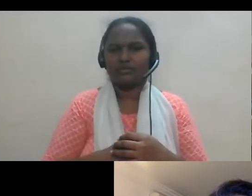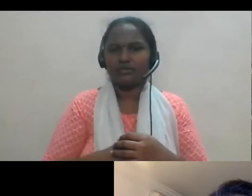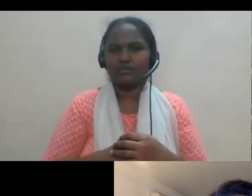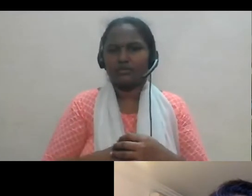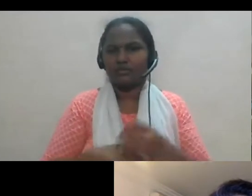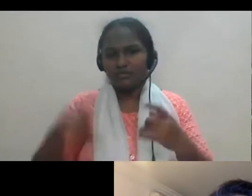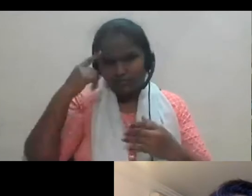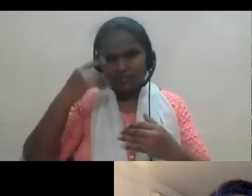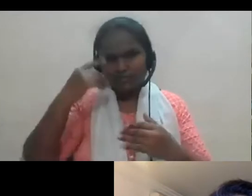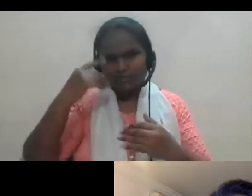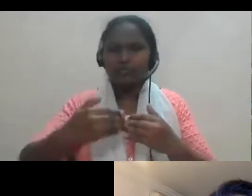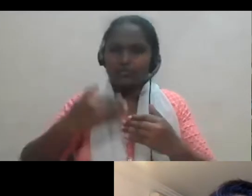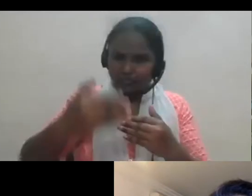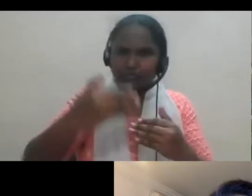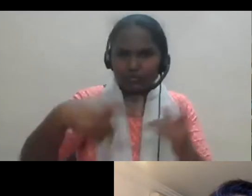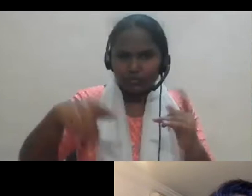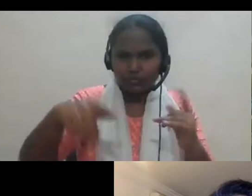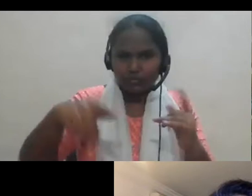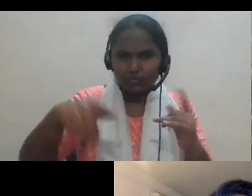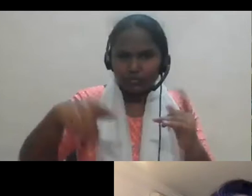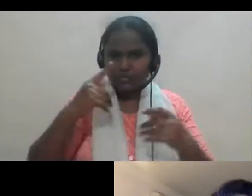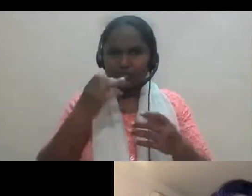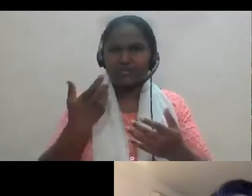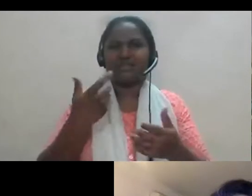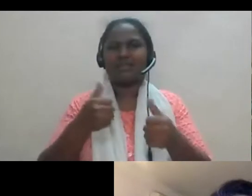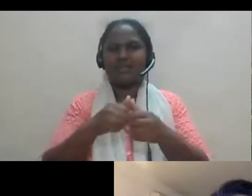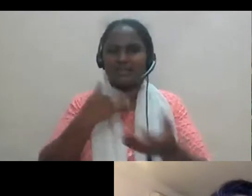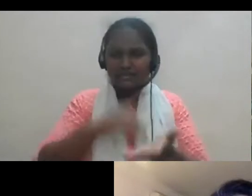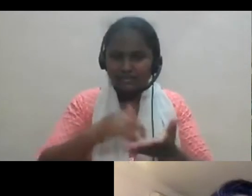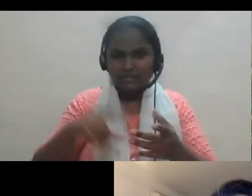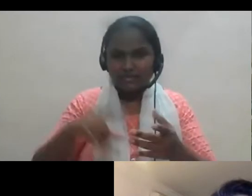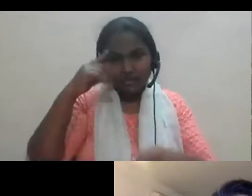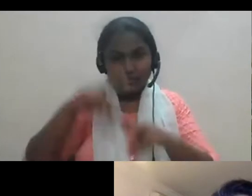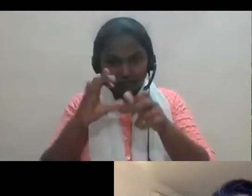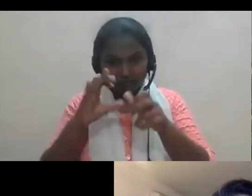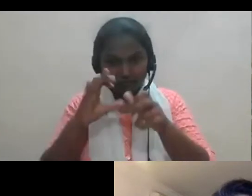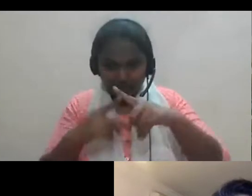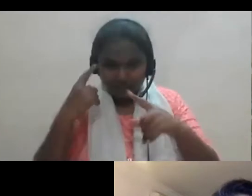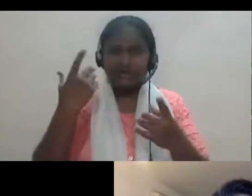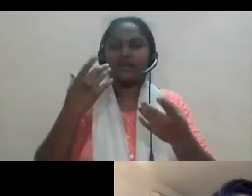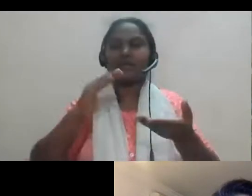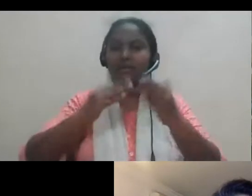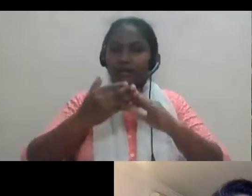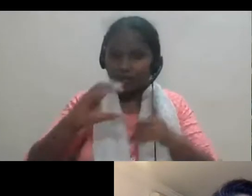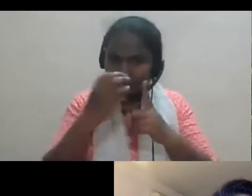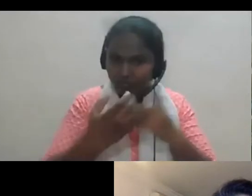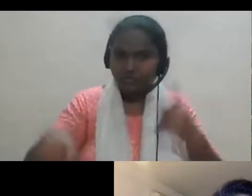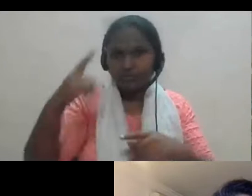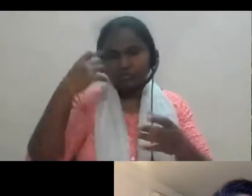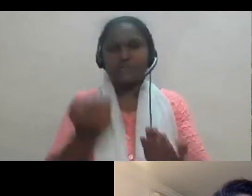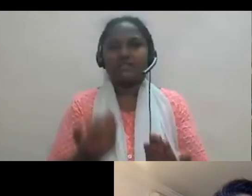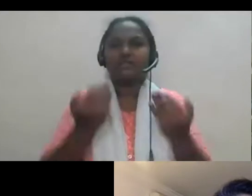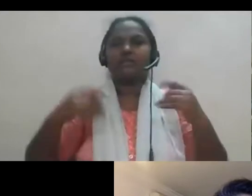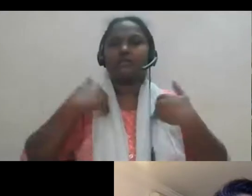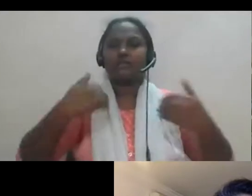further and further, you know, come to that acknowledgement of a fact that culture is really constitutive to the